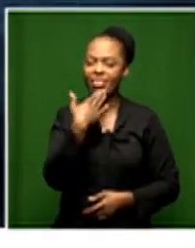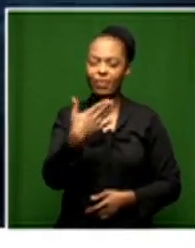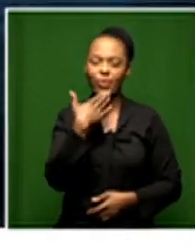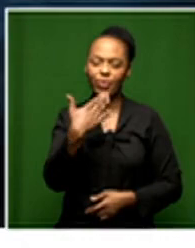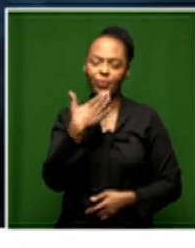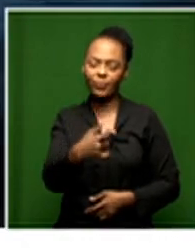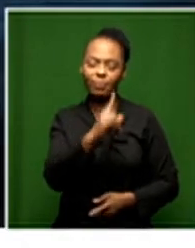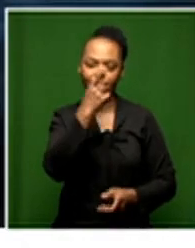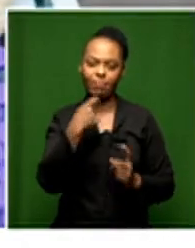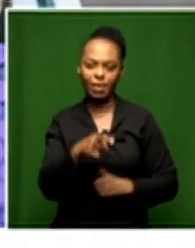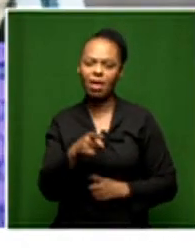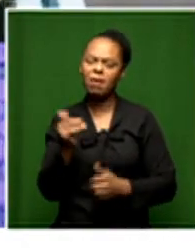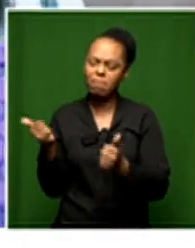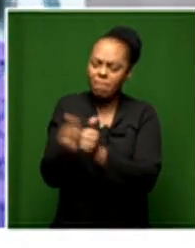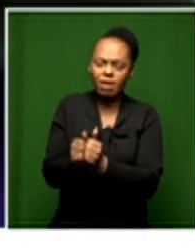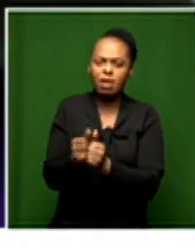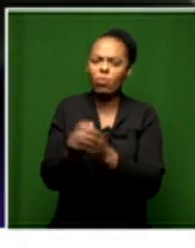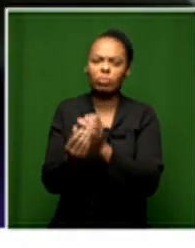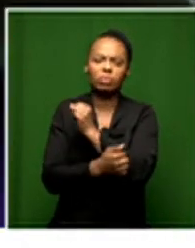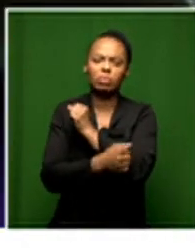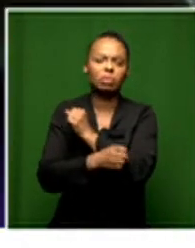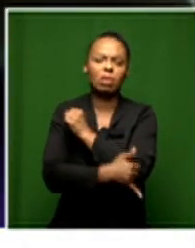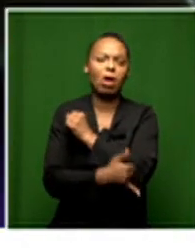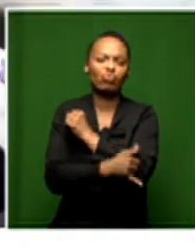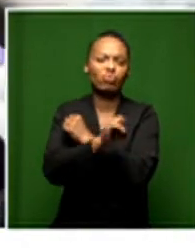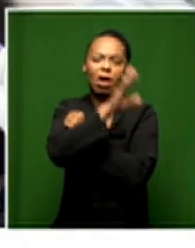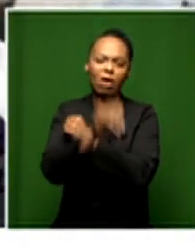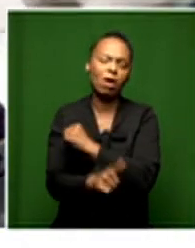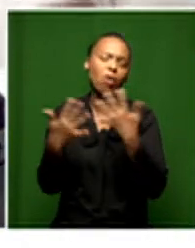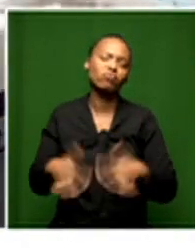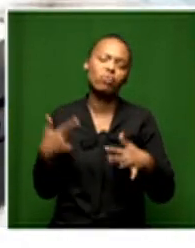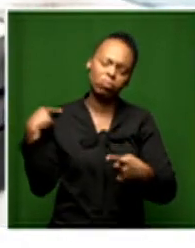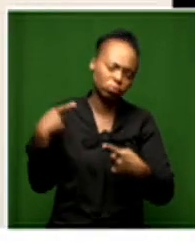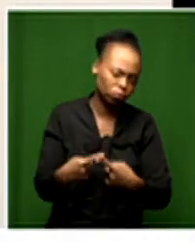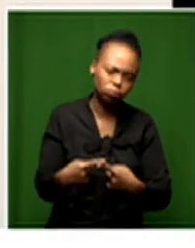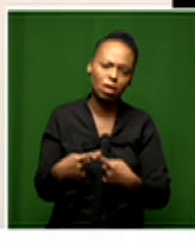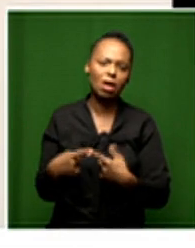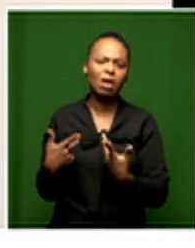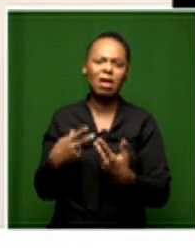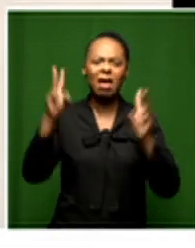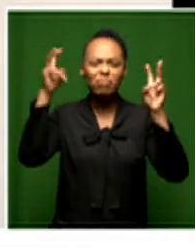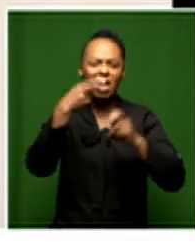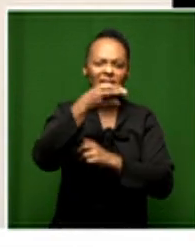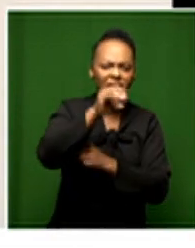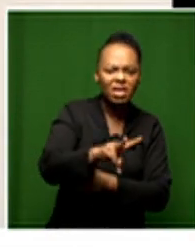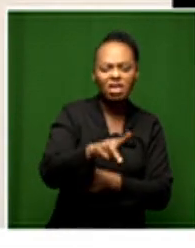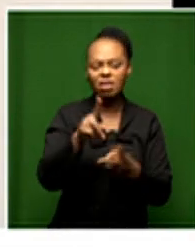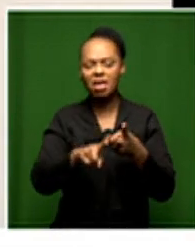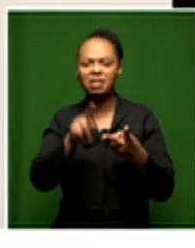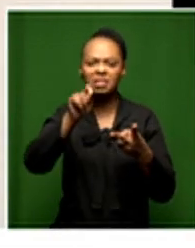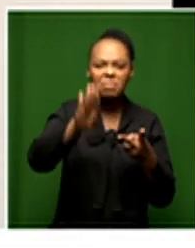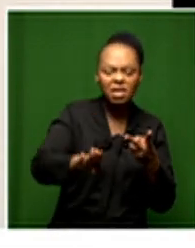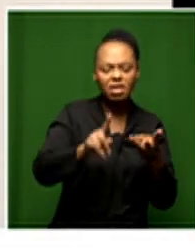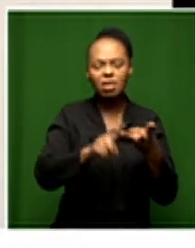And we've been partners for a very long time, including for the fighting against HIV, AIDS, TB